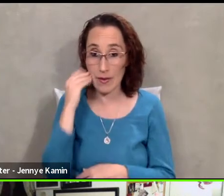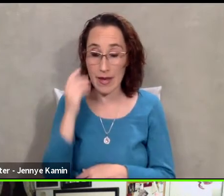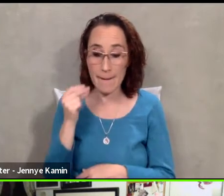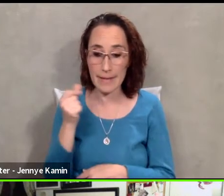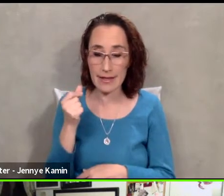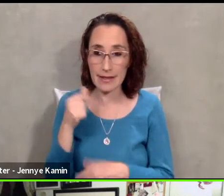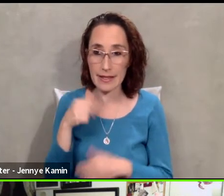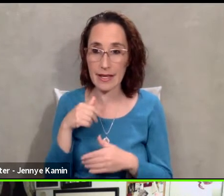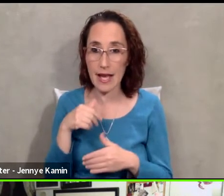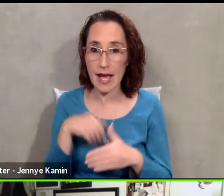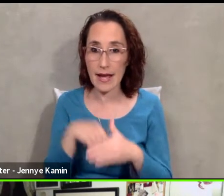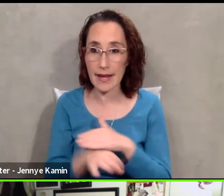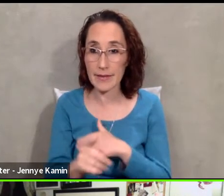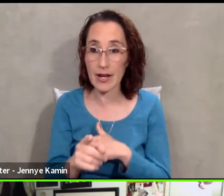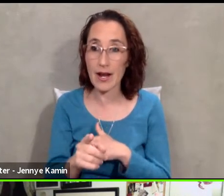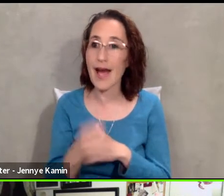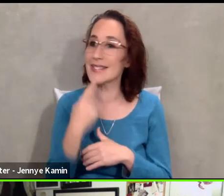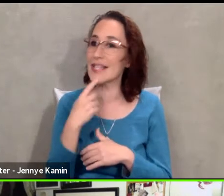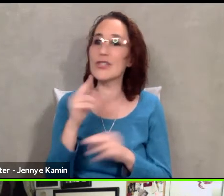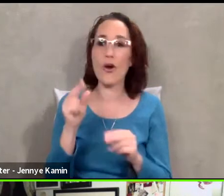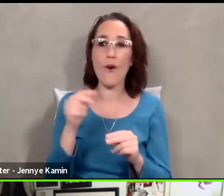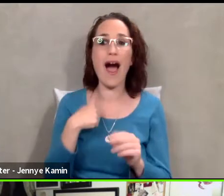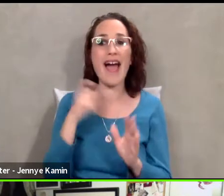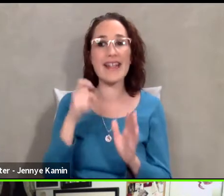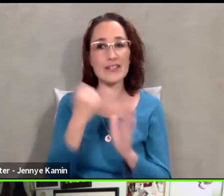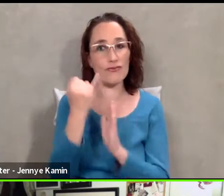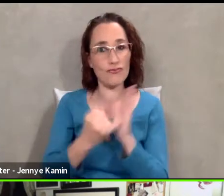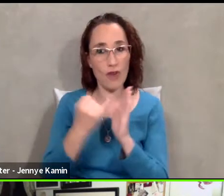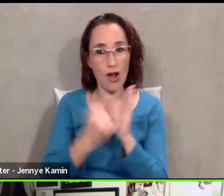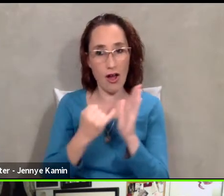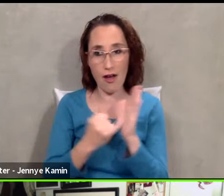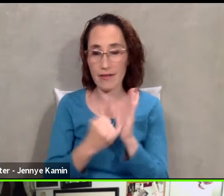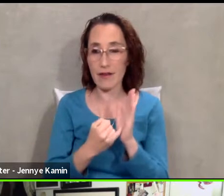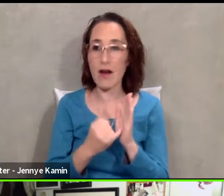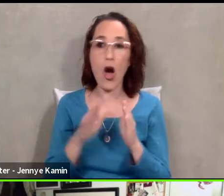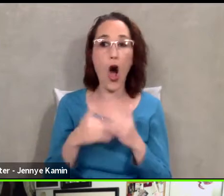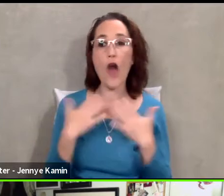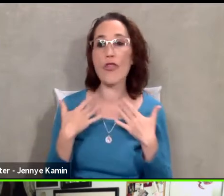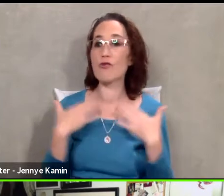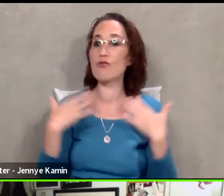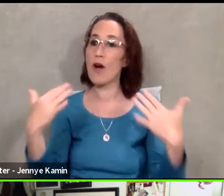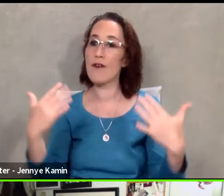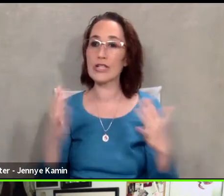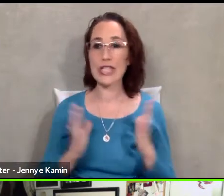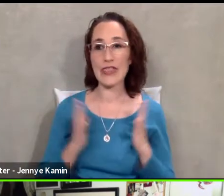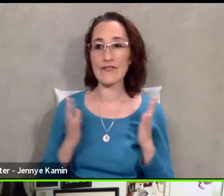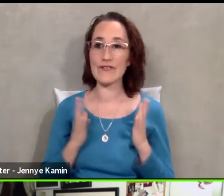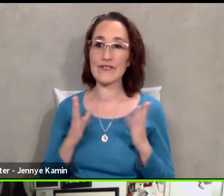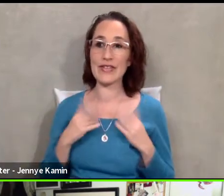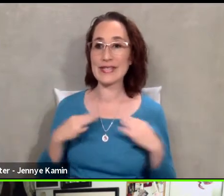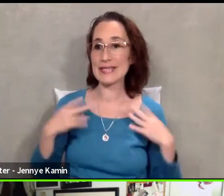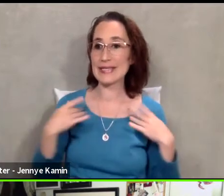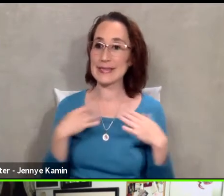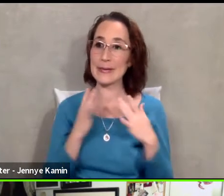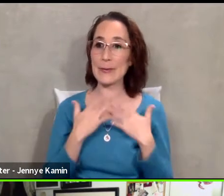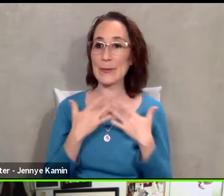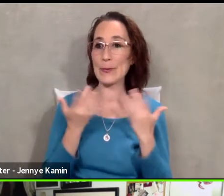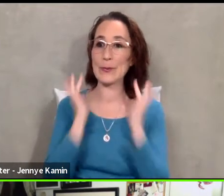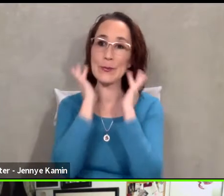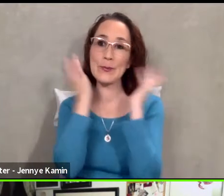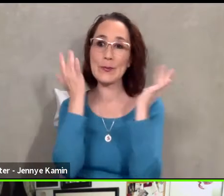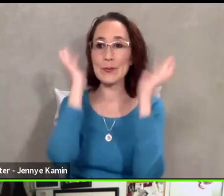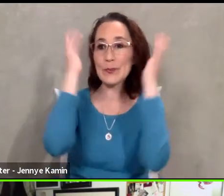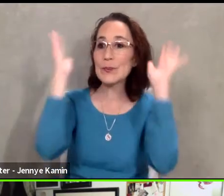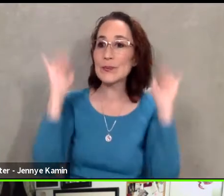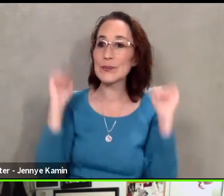like, no, I got to draw this. And I got to throw out all the ruffles and all the frills and all of the ways